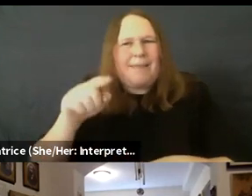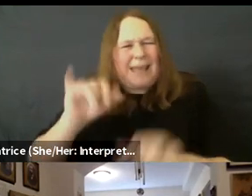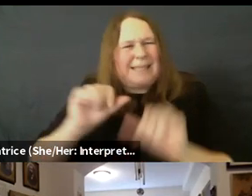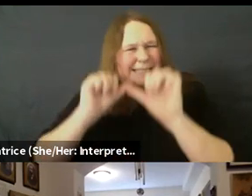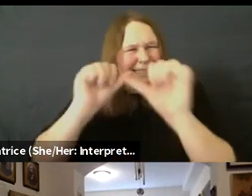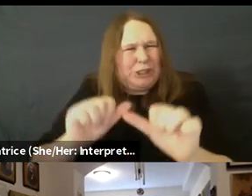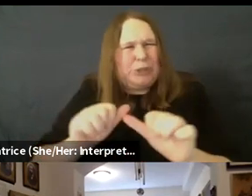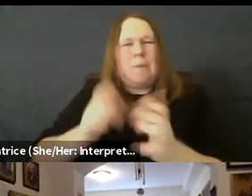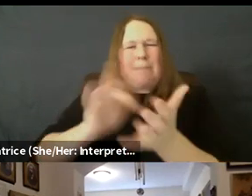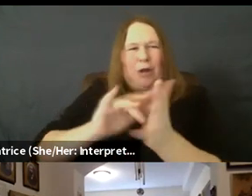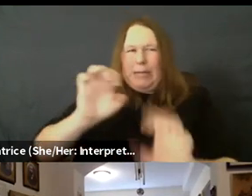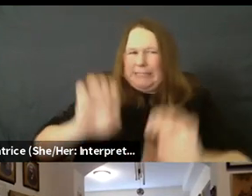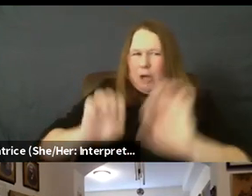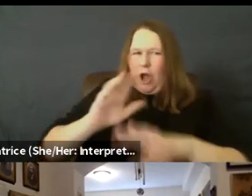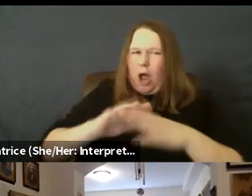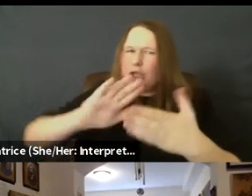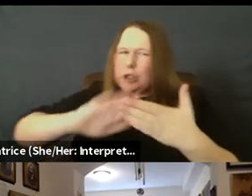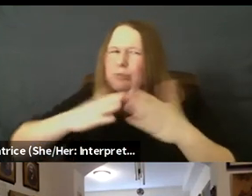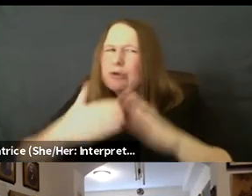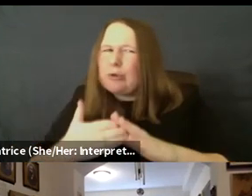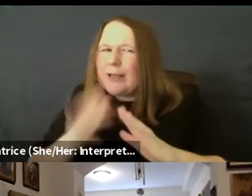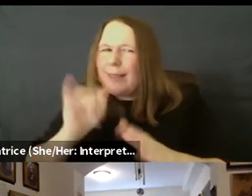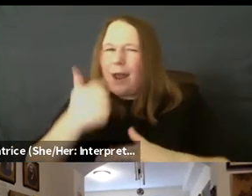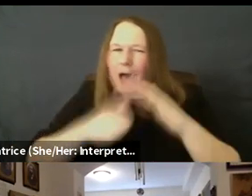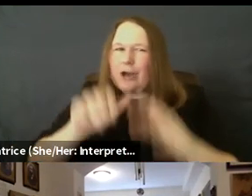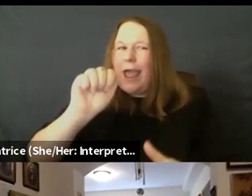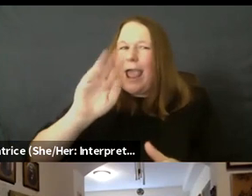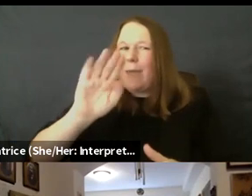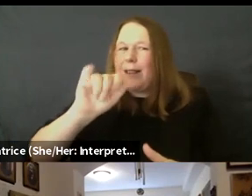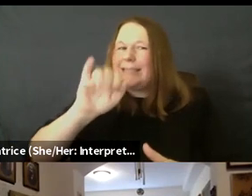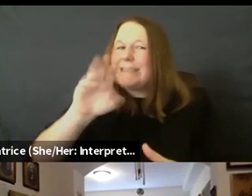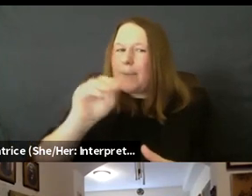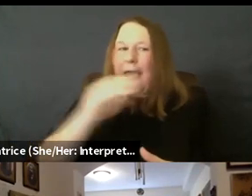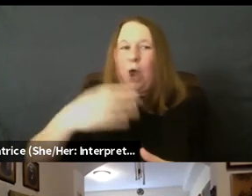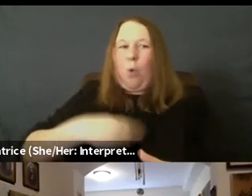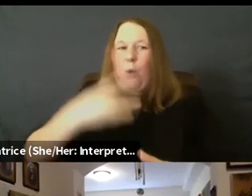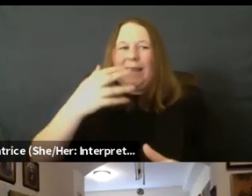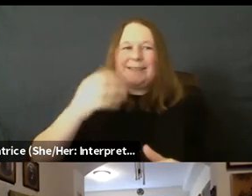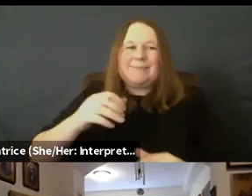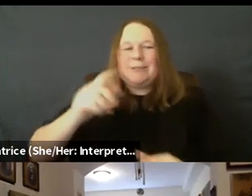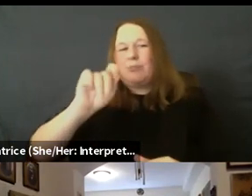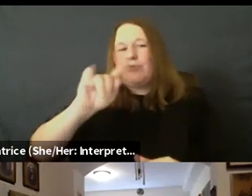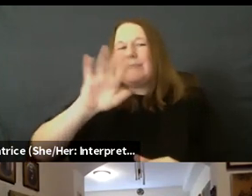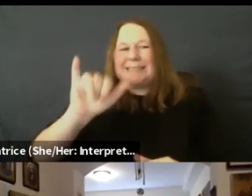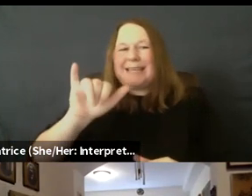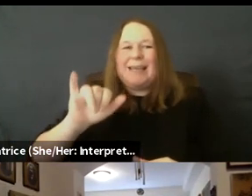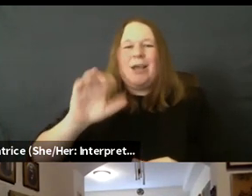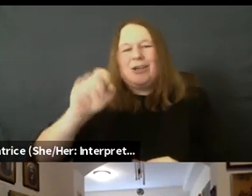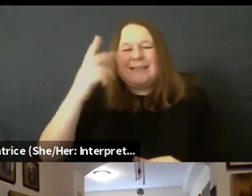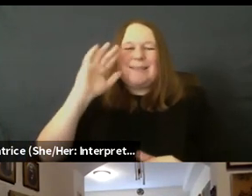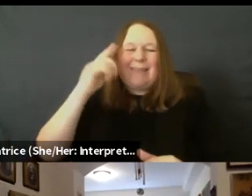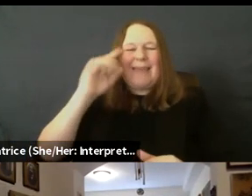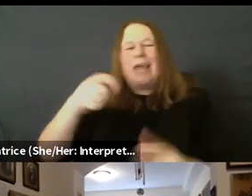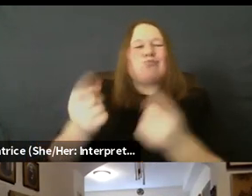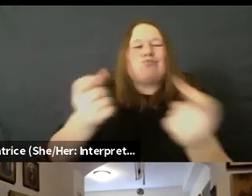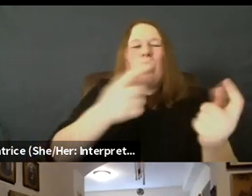medical experimentation on communities that under ableism and white supremacy are deemed expendable and